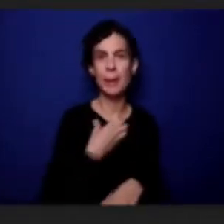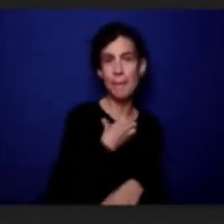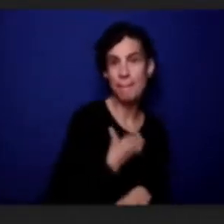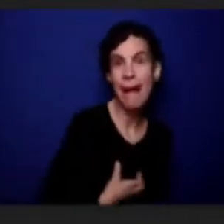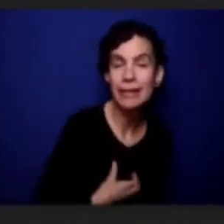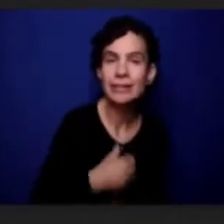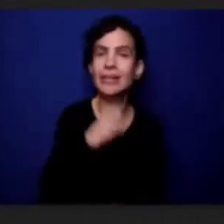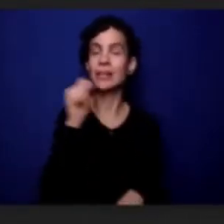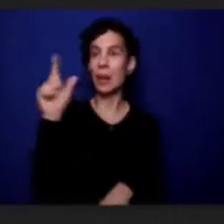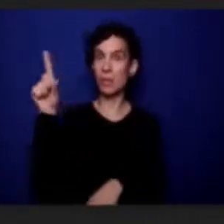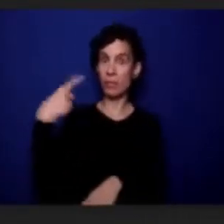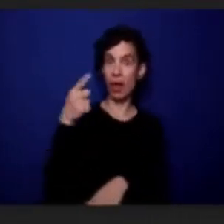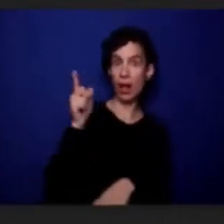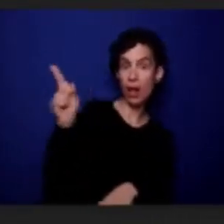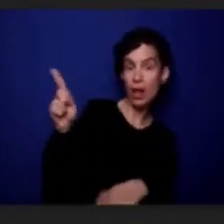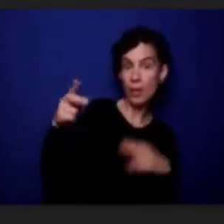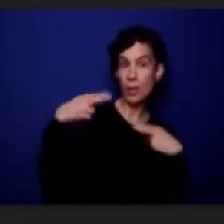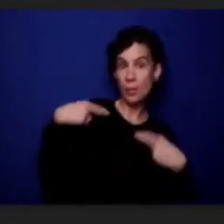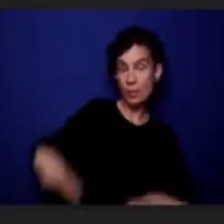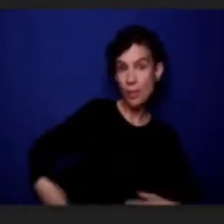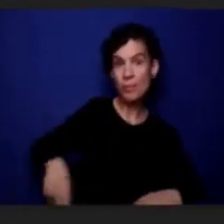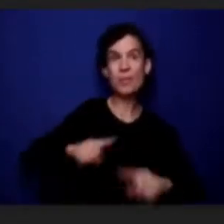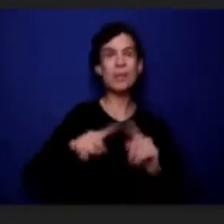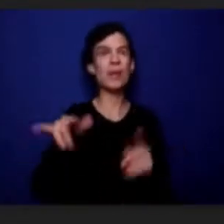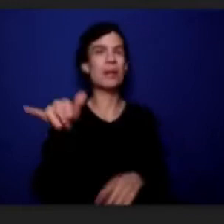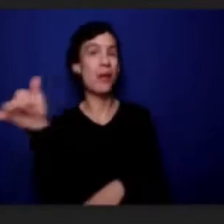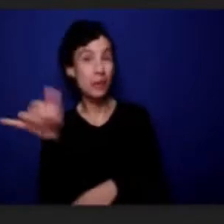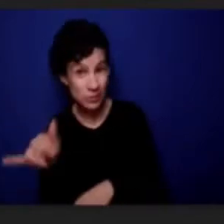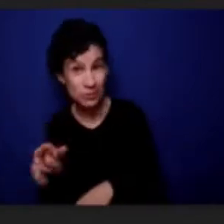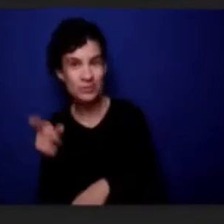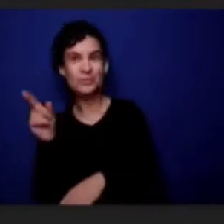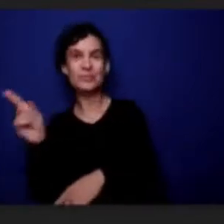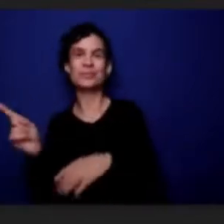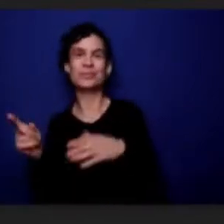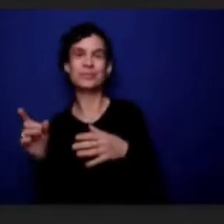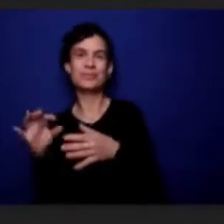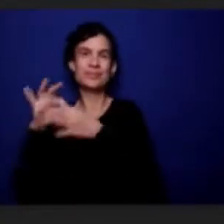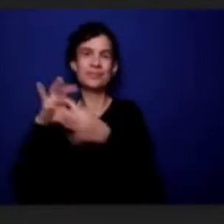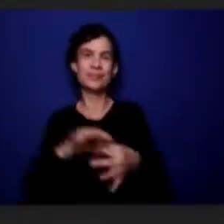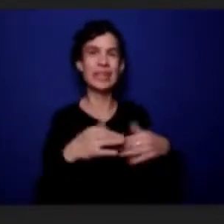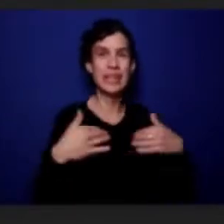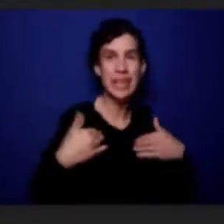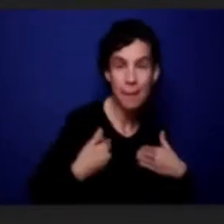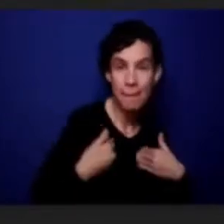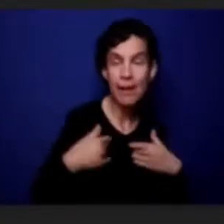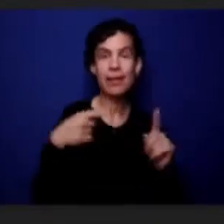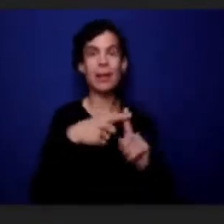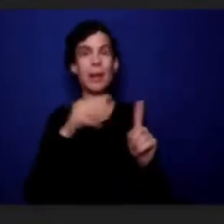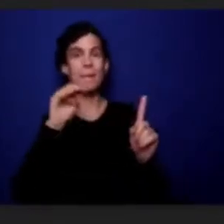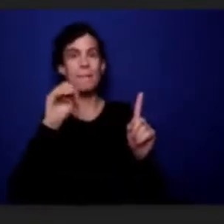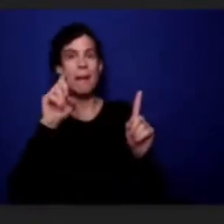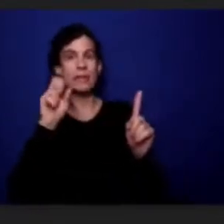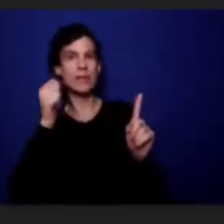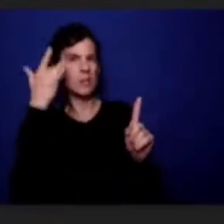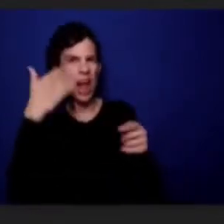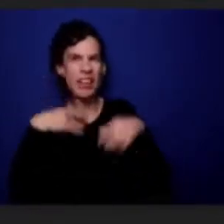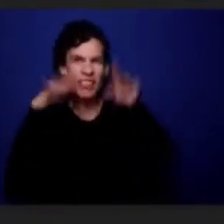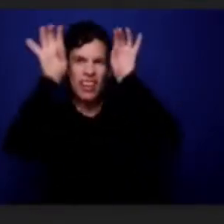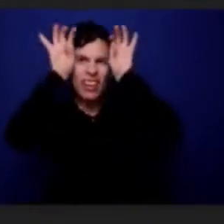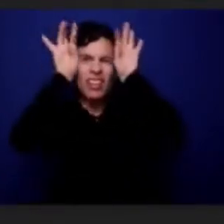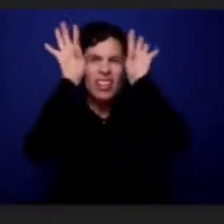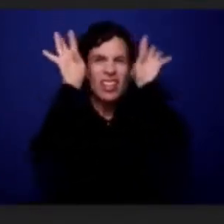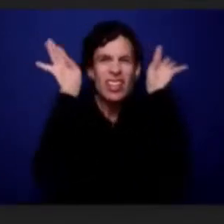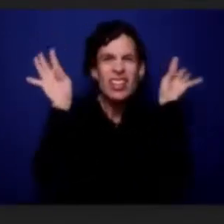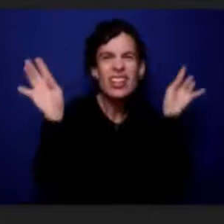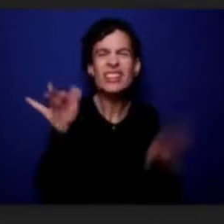female, who was likened to, she had the emotions and like the passions that are not simply human, but also those that are